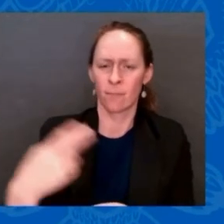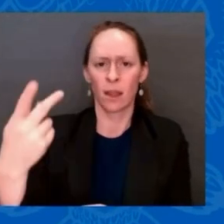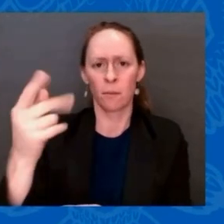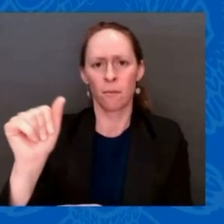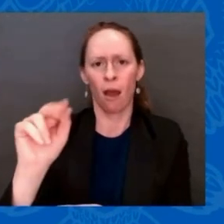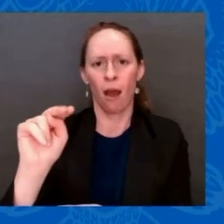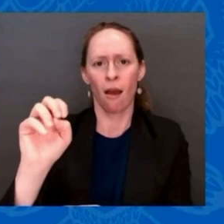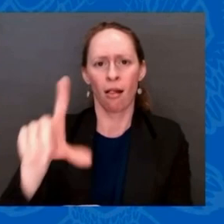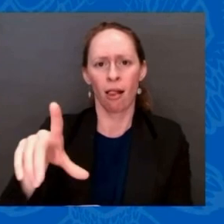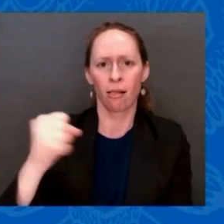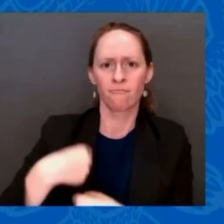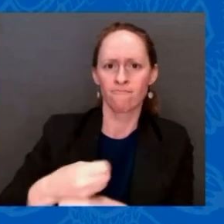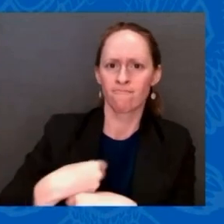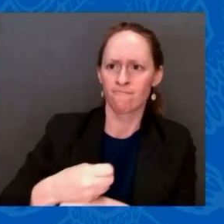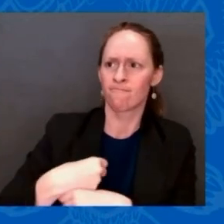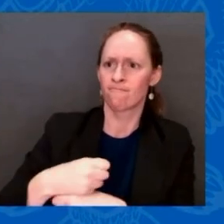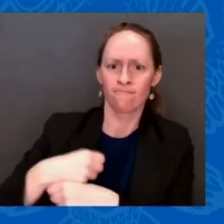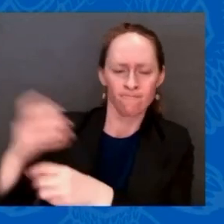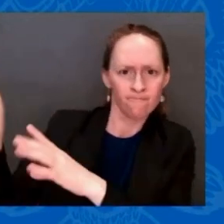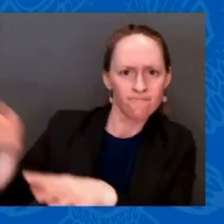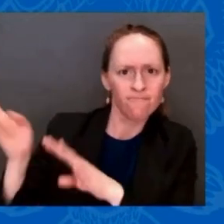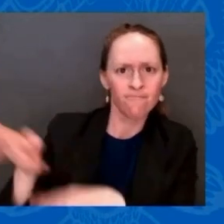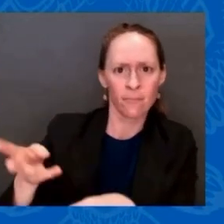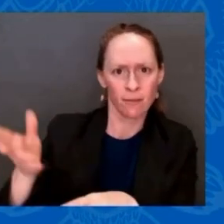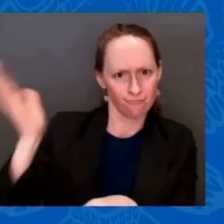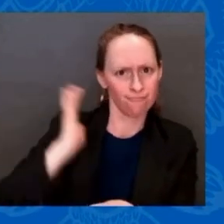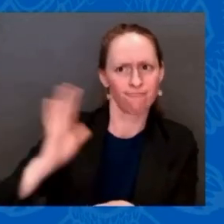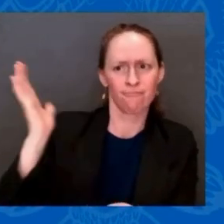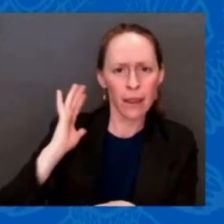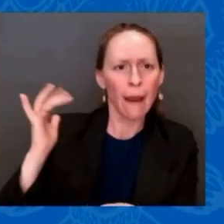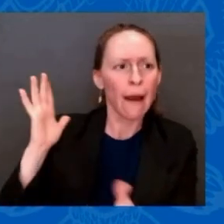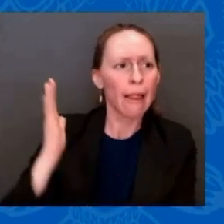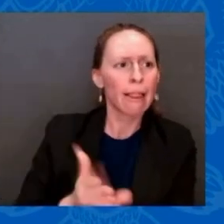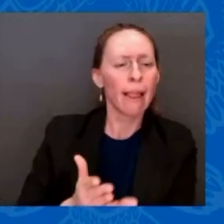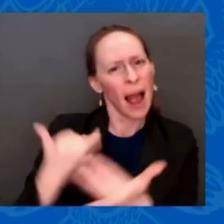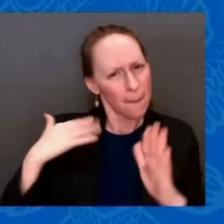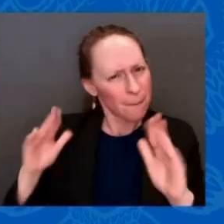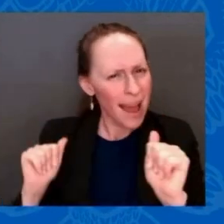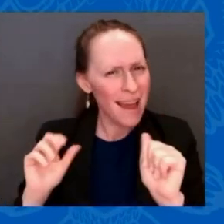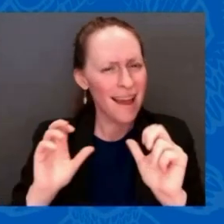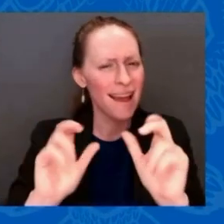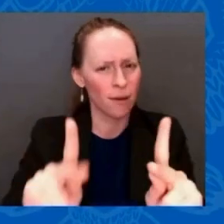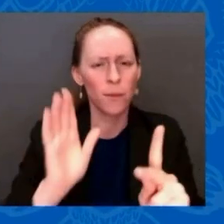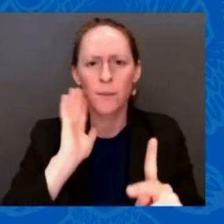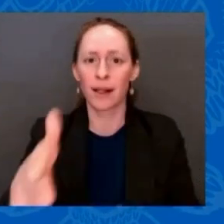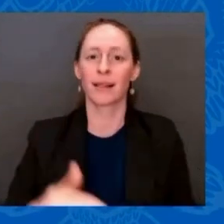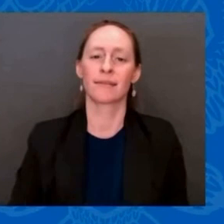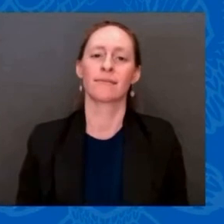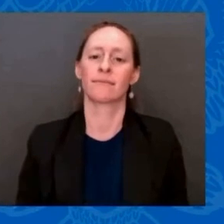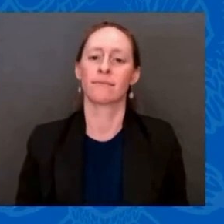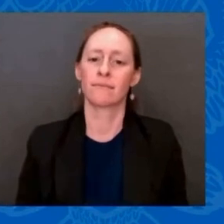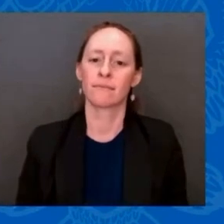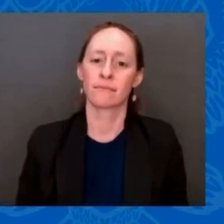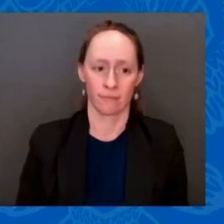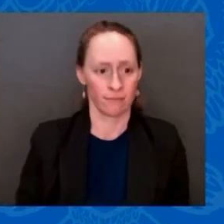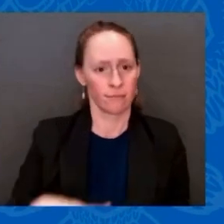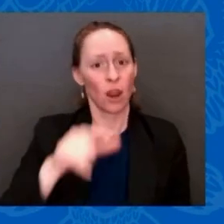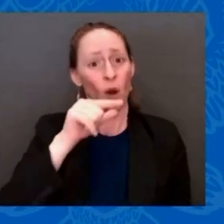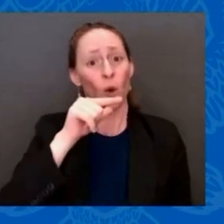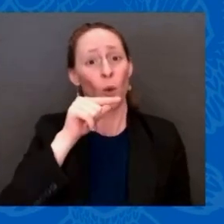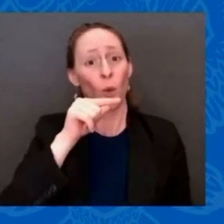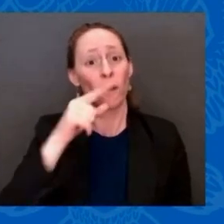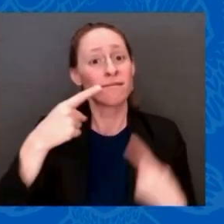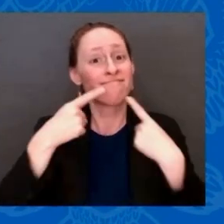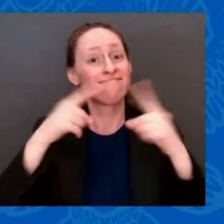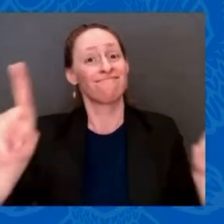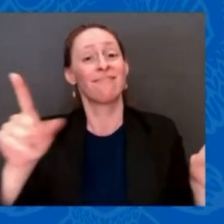Look, it's a win for the United States and a win for the world. That builds on my decision to rejoin the Paris